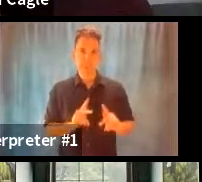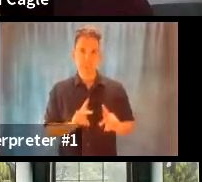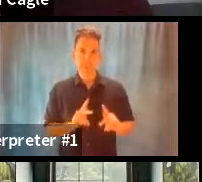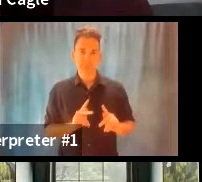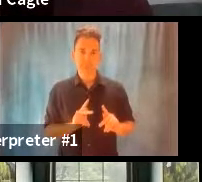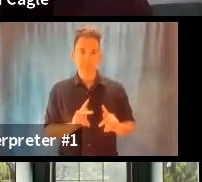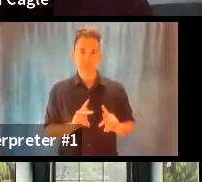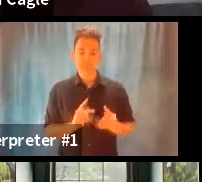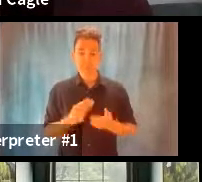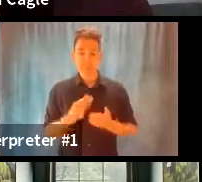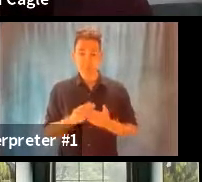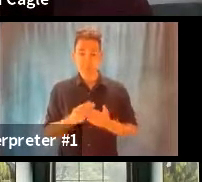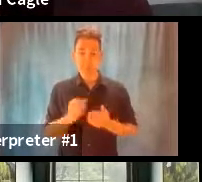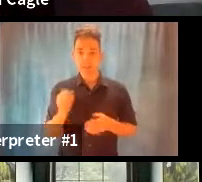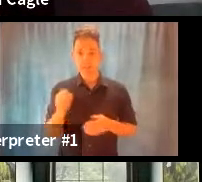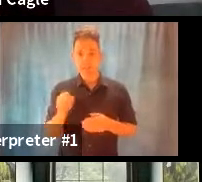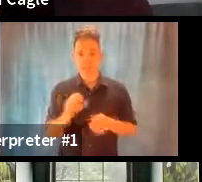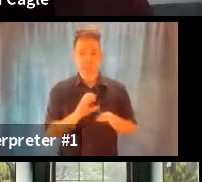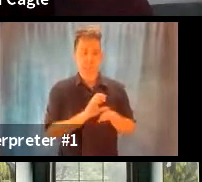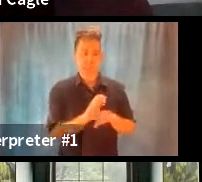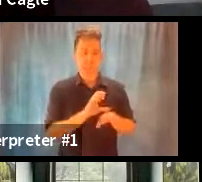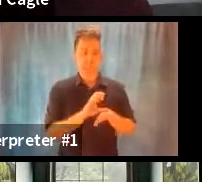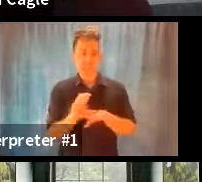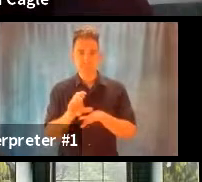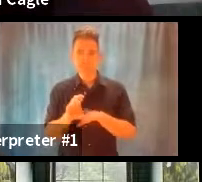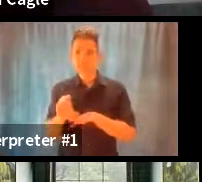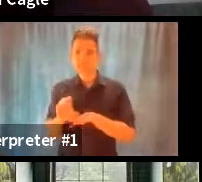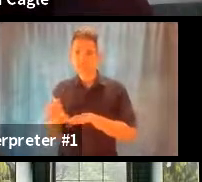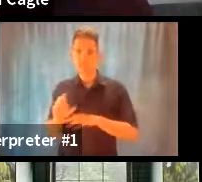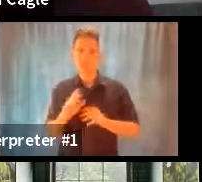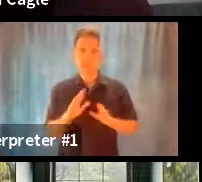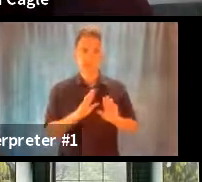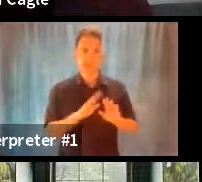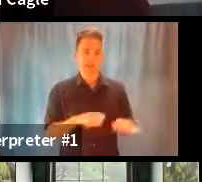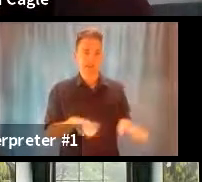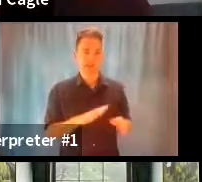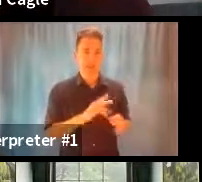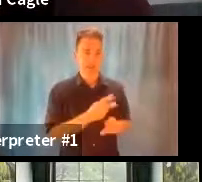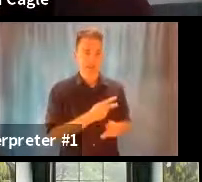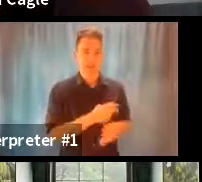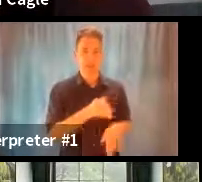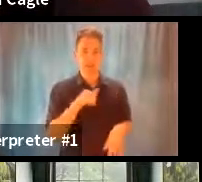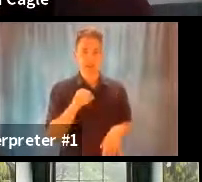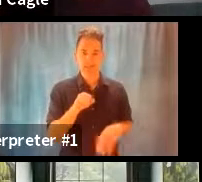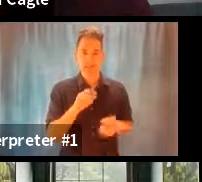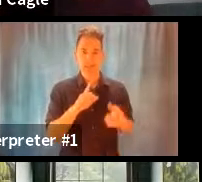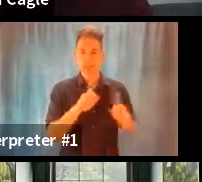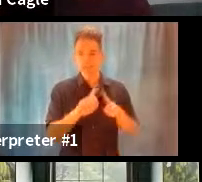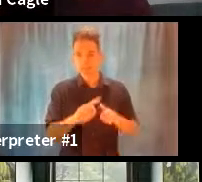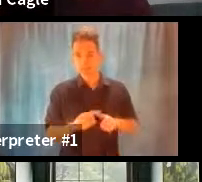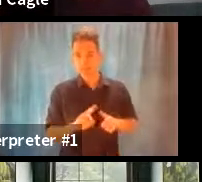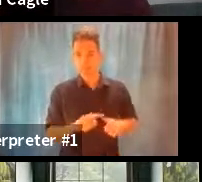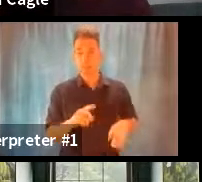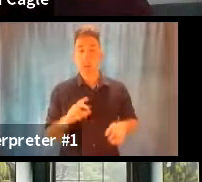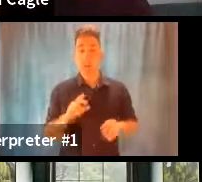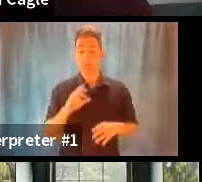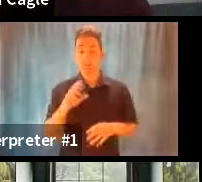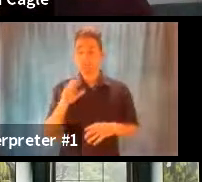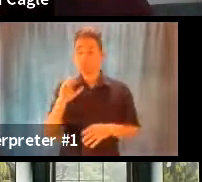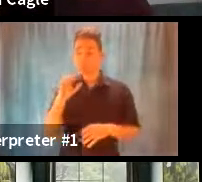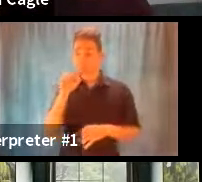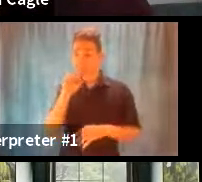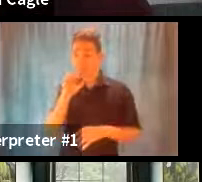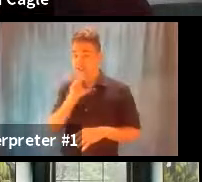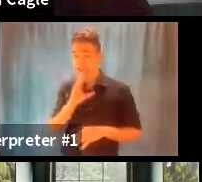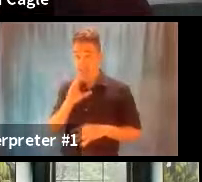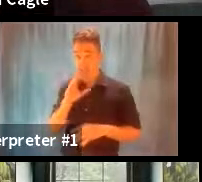lot of different things for childcare and things like that. However, the aging population is also part of that.